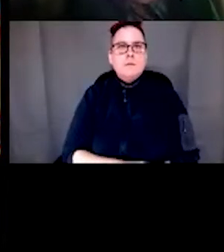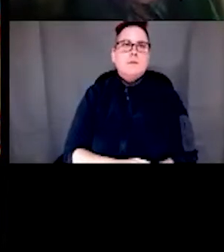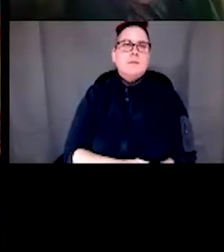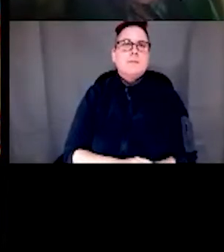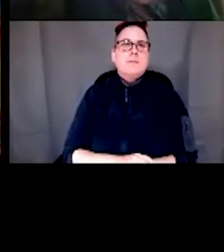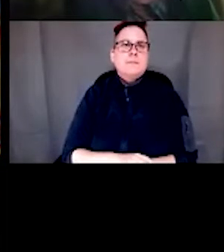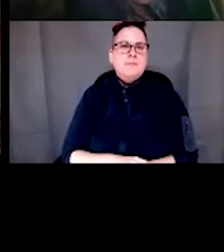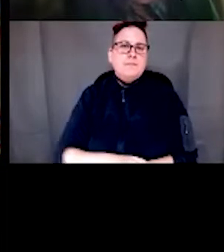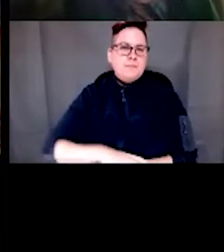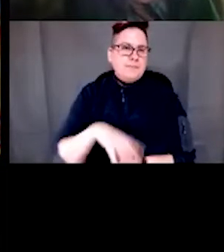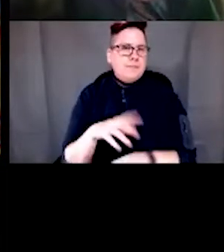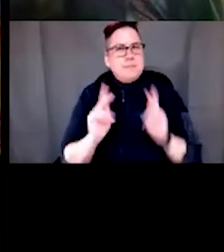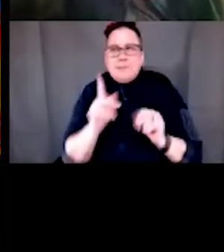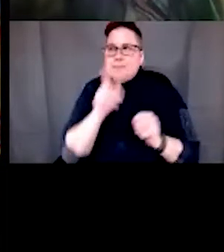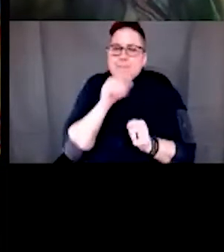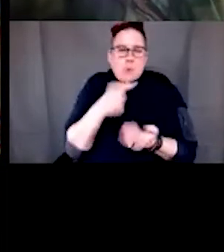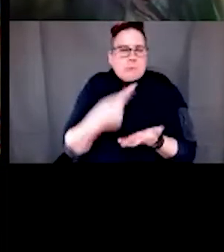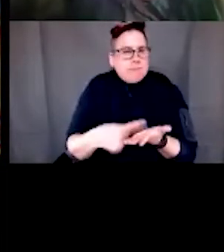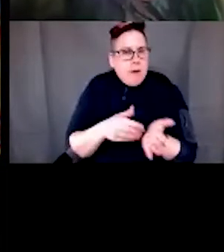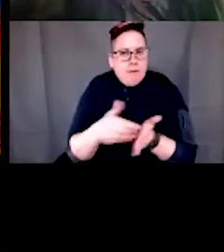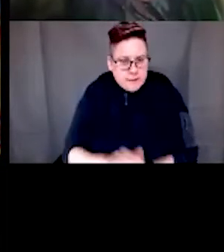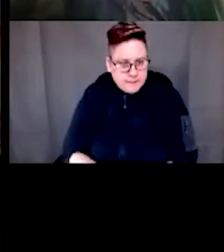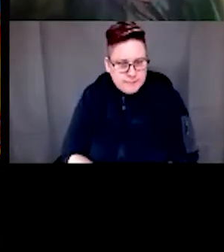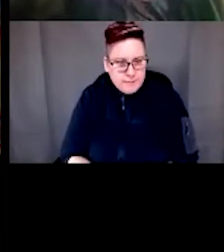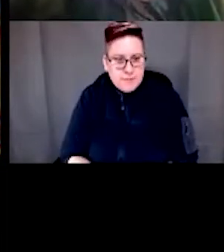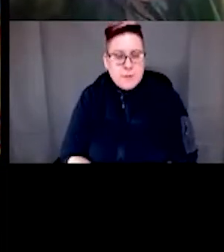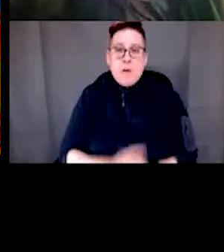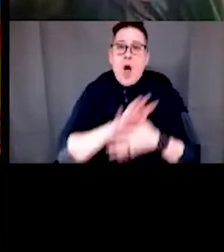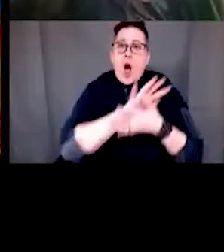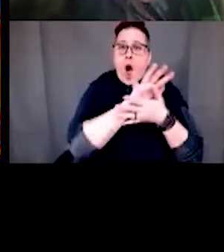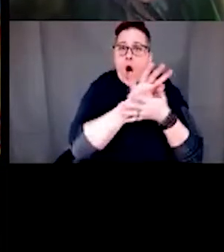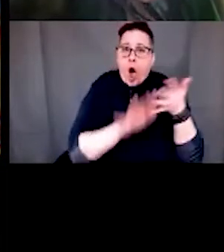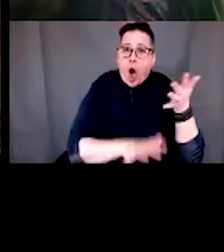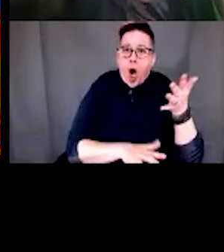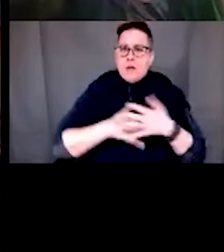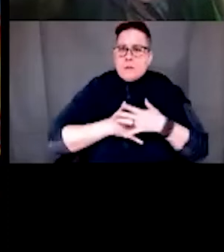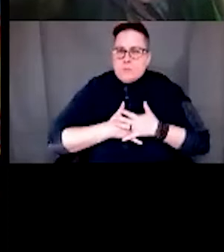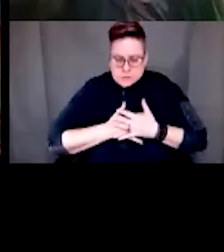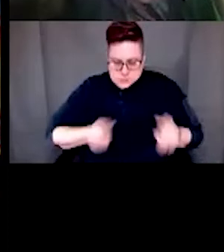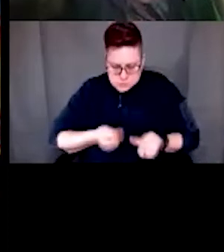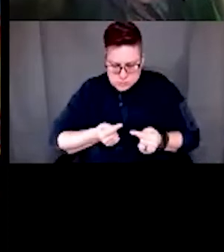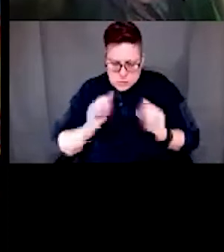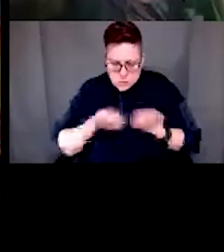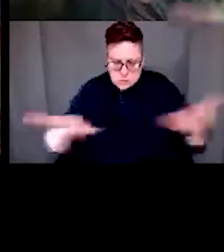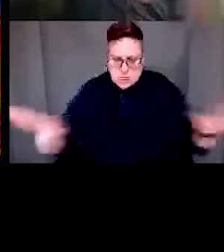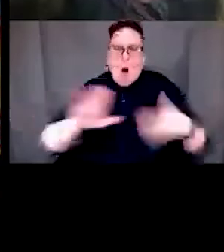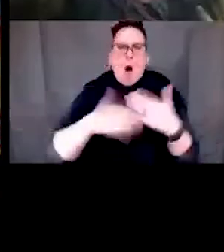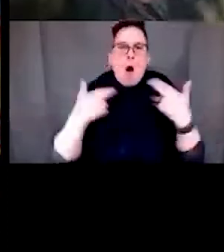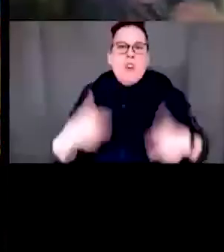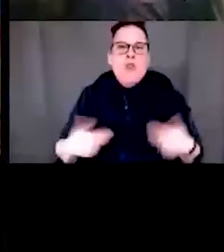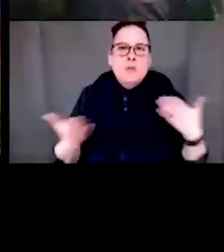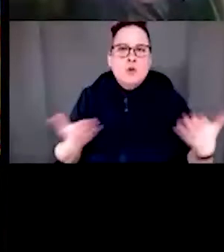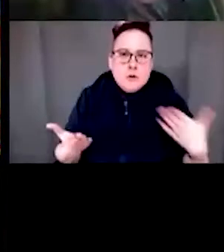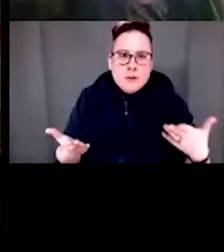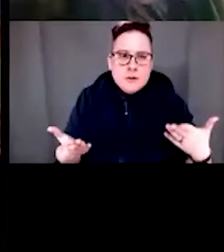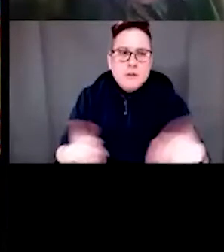or have discussions about. But all of this has a ripple effect on all of human services, all of which are